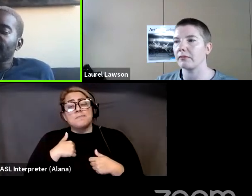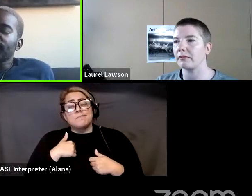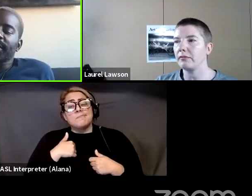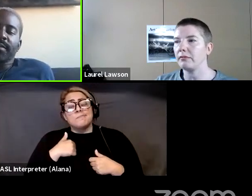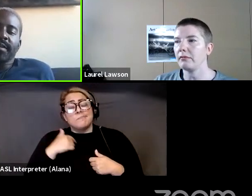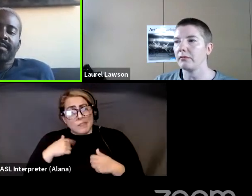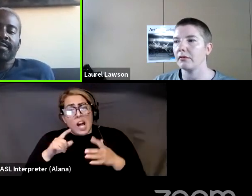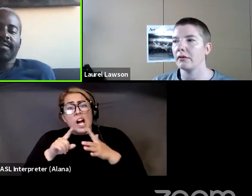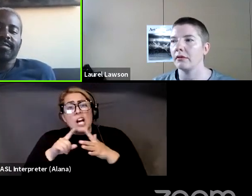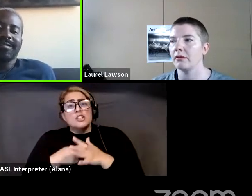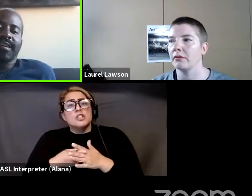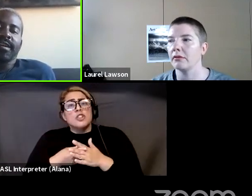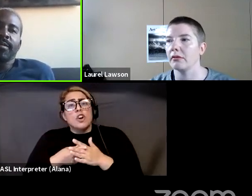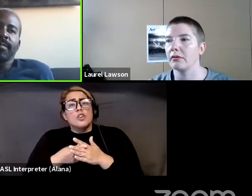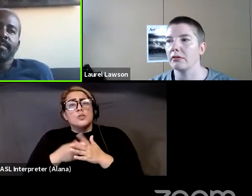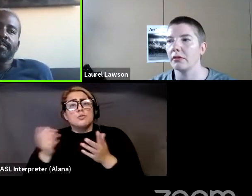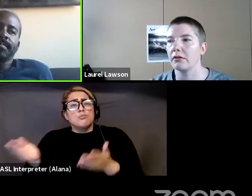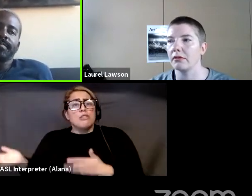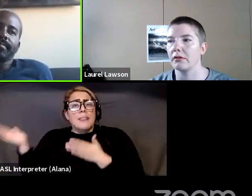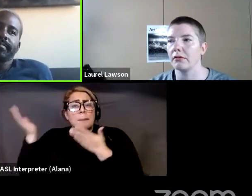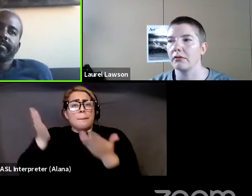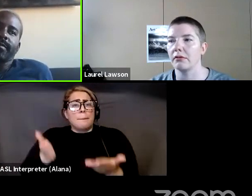have started to bring them in